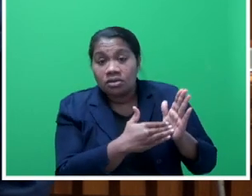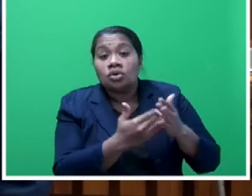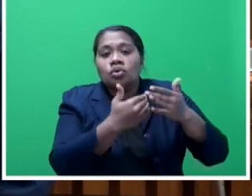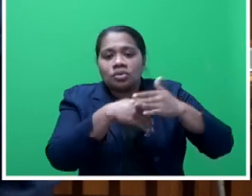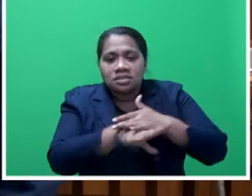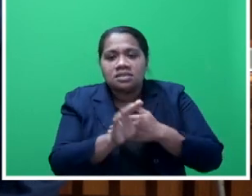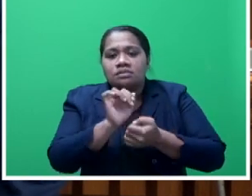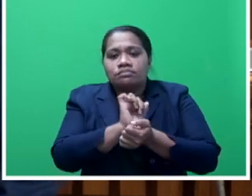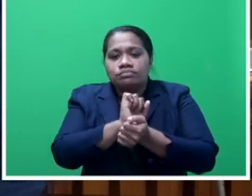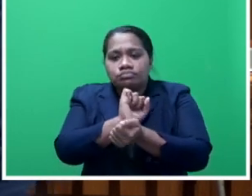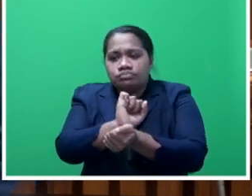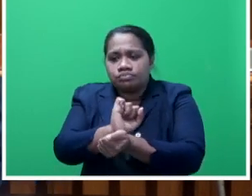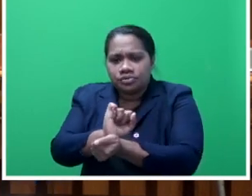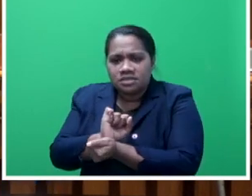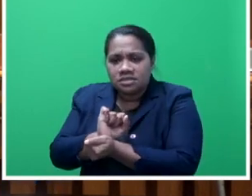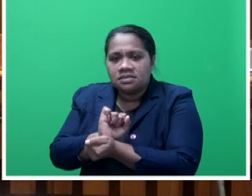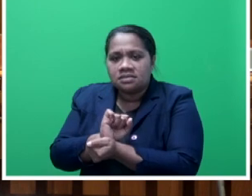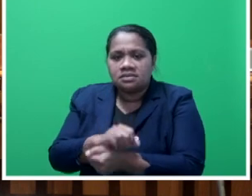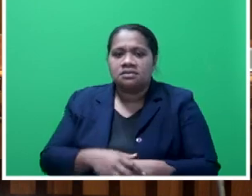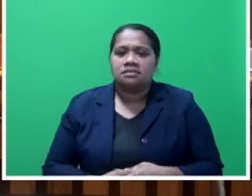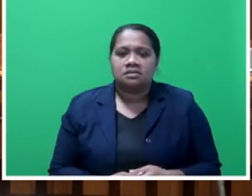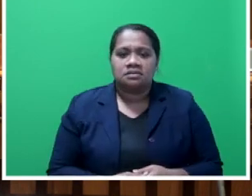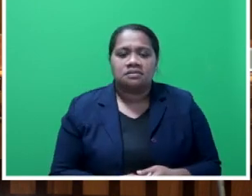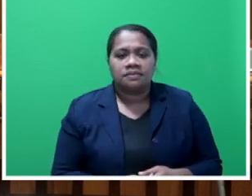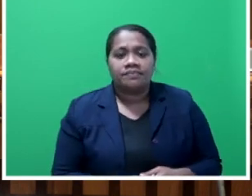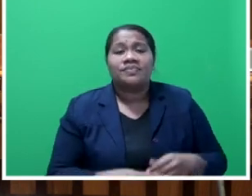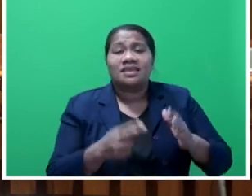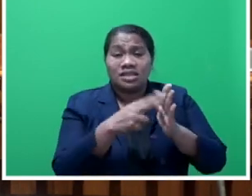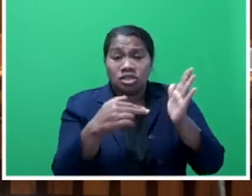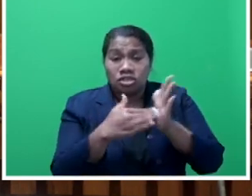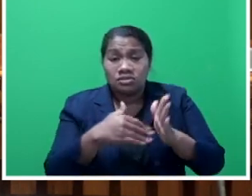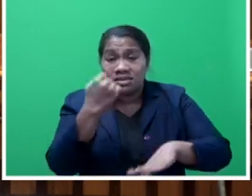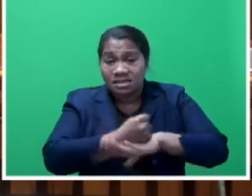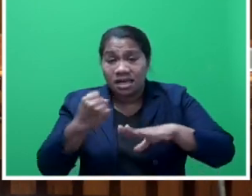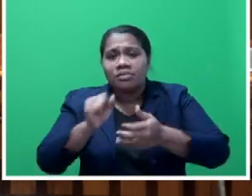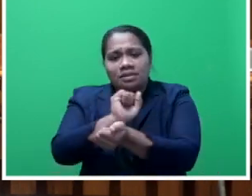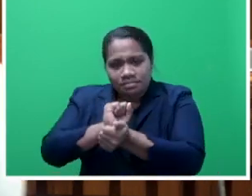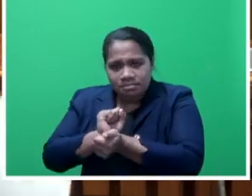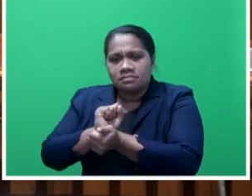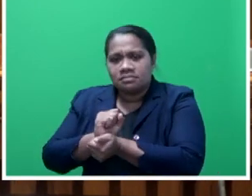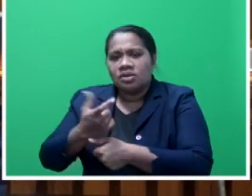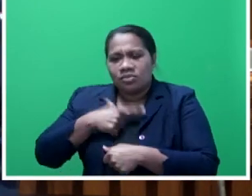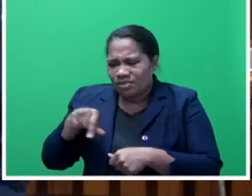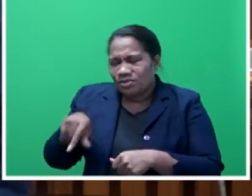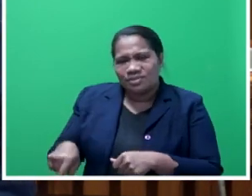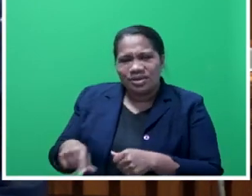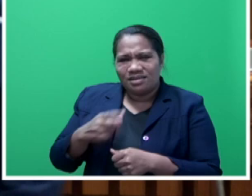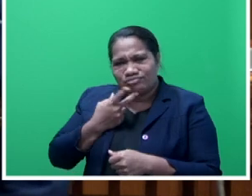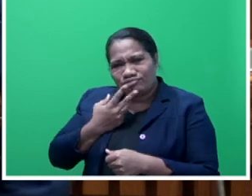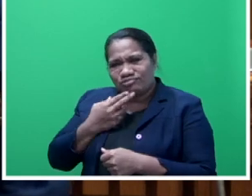subsequently incarcerated by the New Zealand government because he was essentially a con man. And guess what, Mr. Speaker,